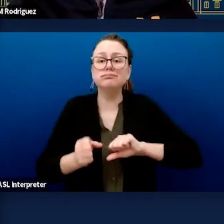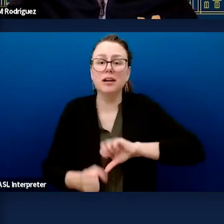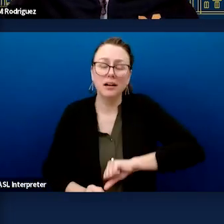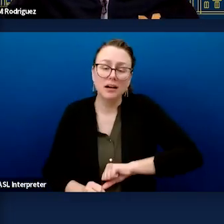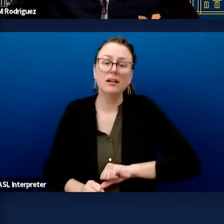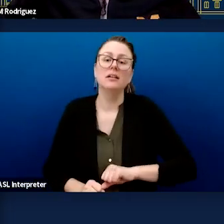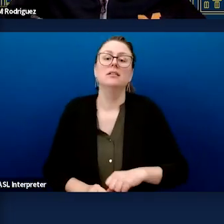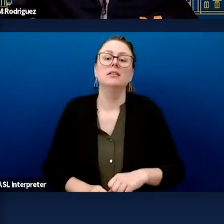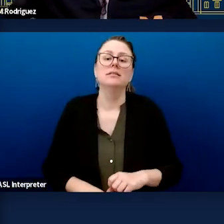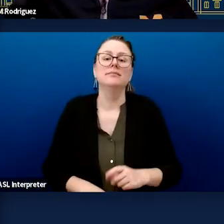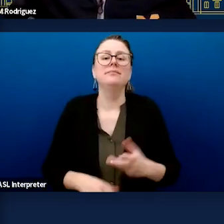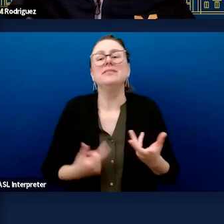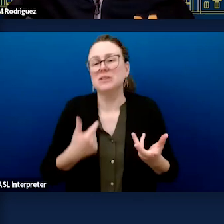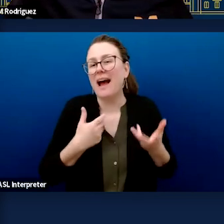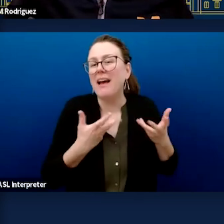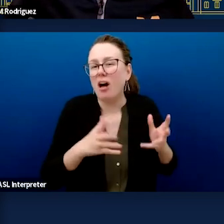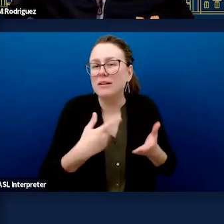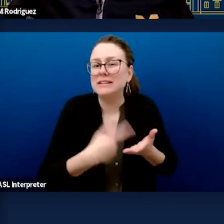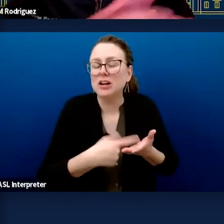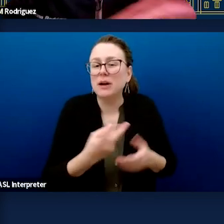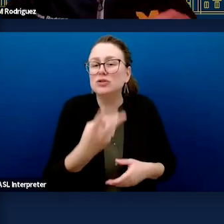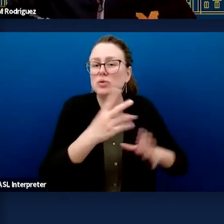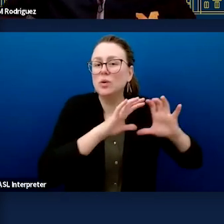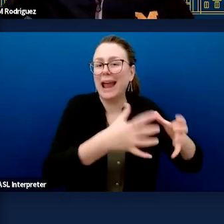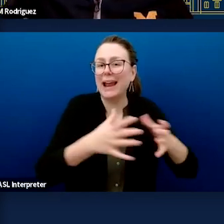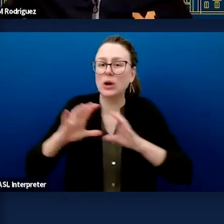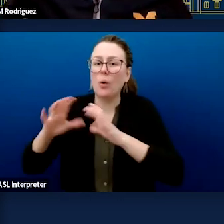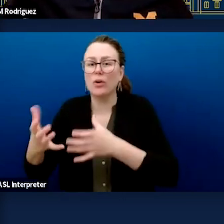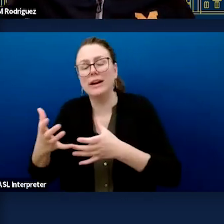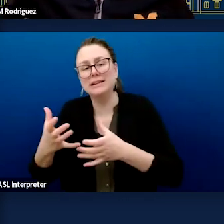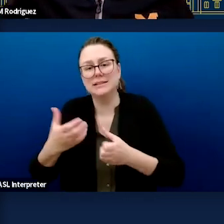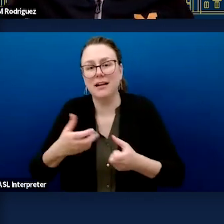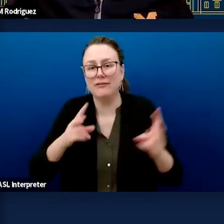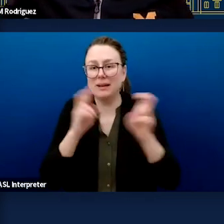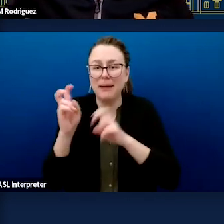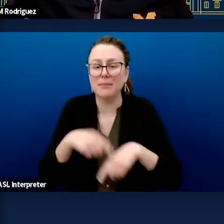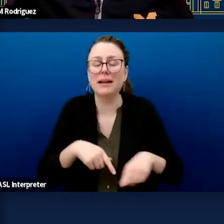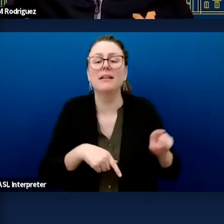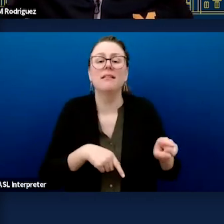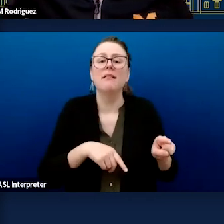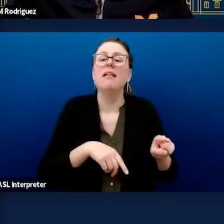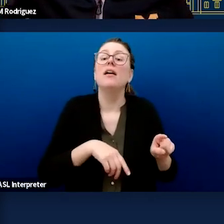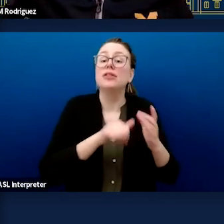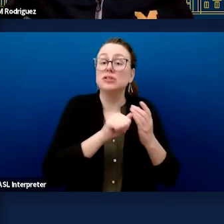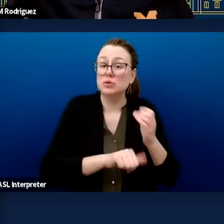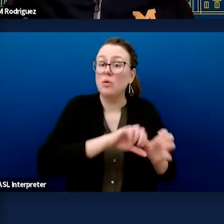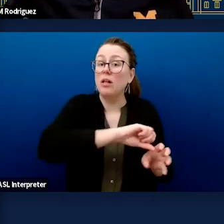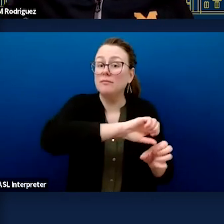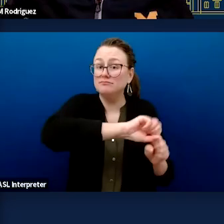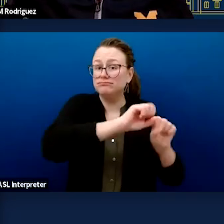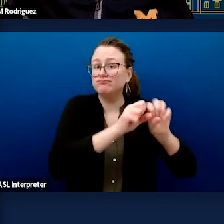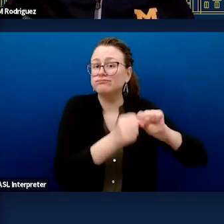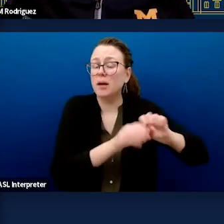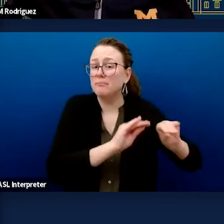one component. I talked about two categories of impairment. It's moving of stool through the colon, so motility,